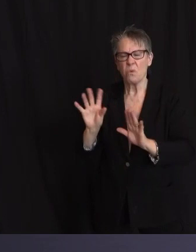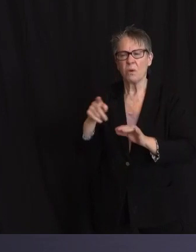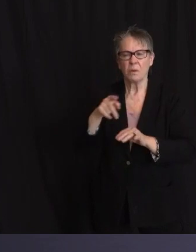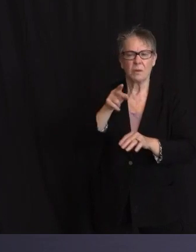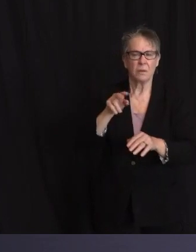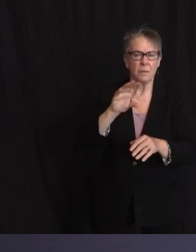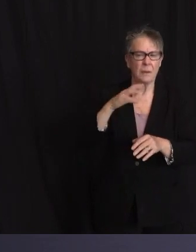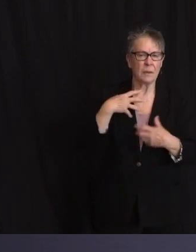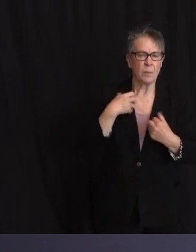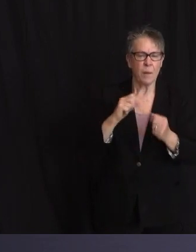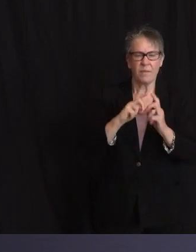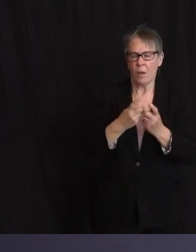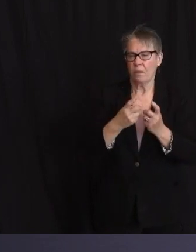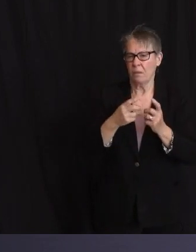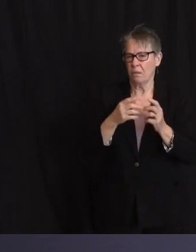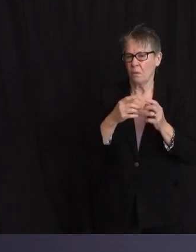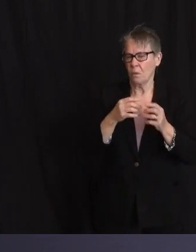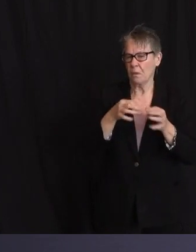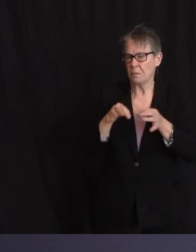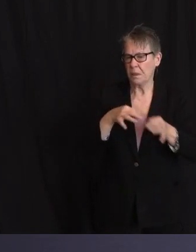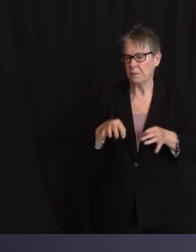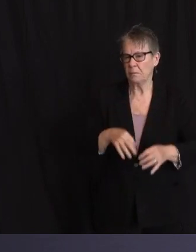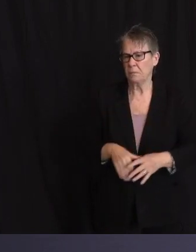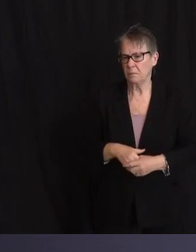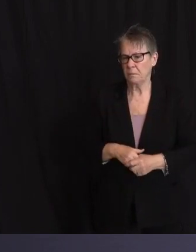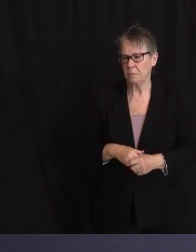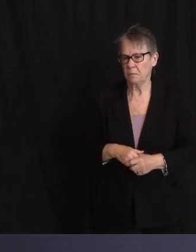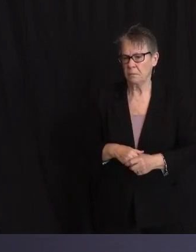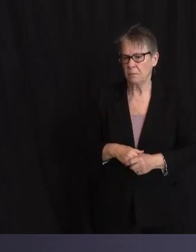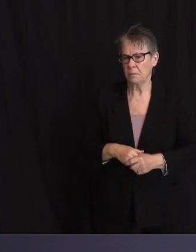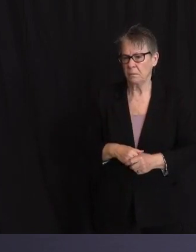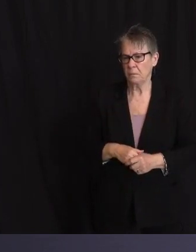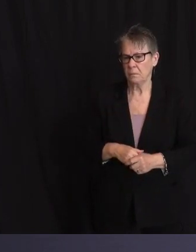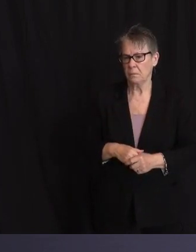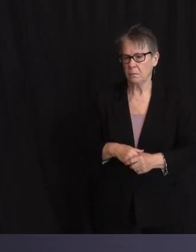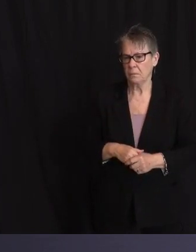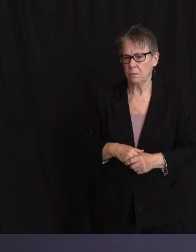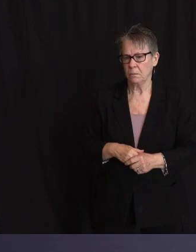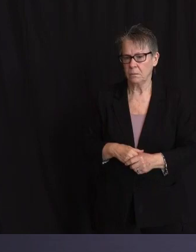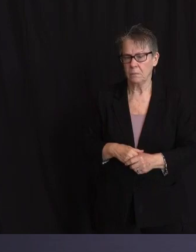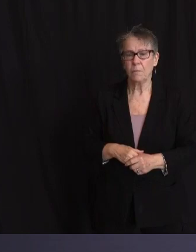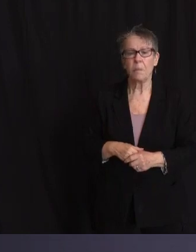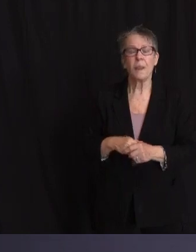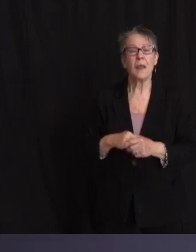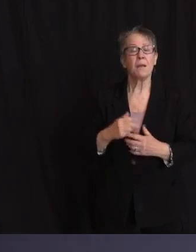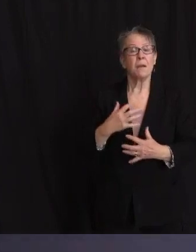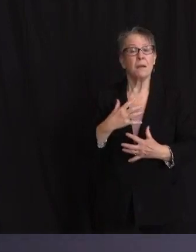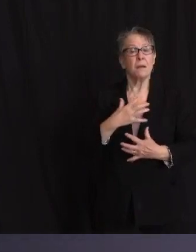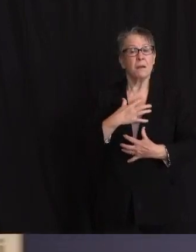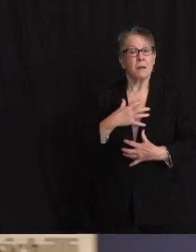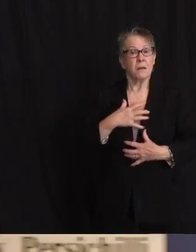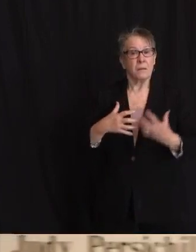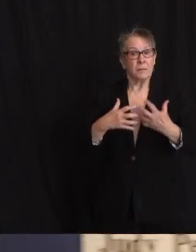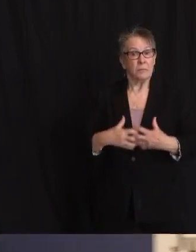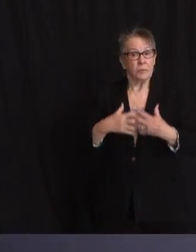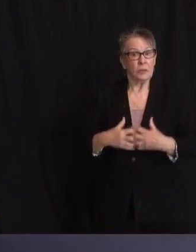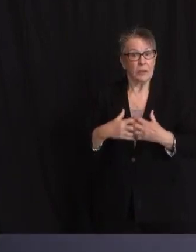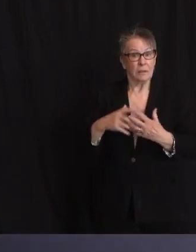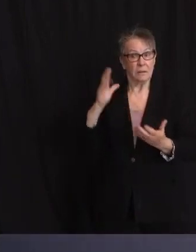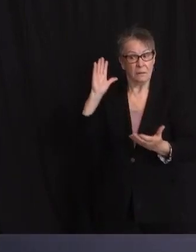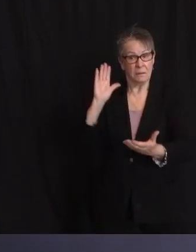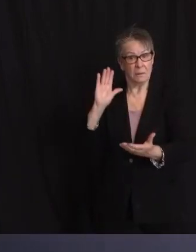of, it's down only a little bit over the past couple of days. Do you want to hit either of those? Yeah, on the ICU, I